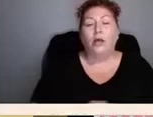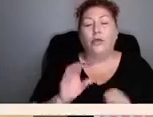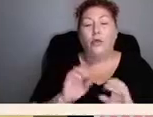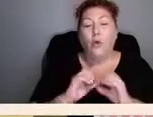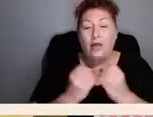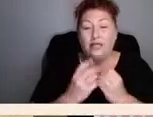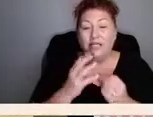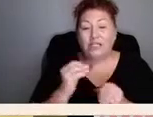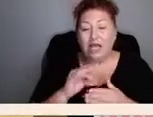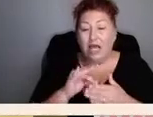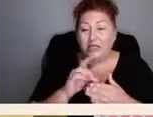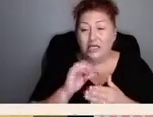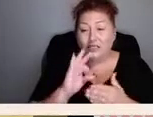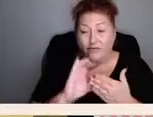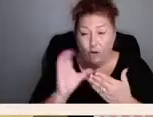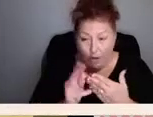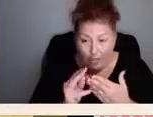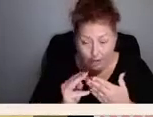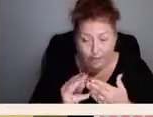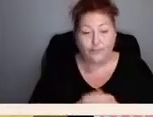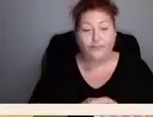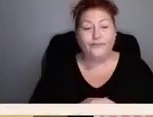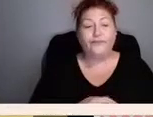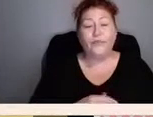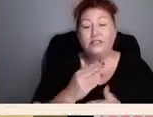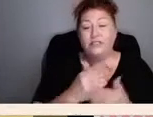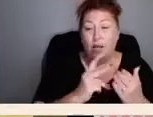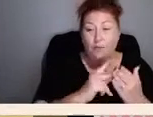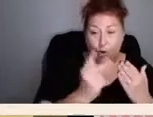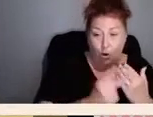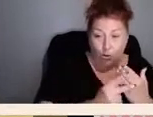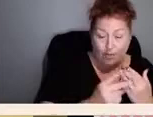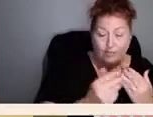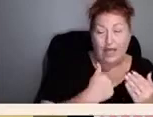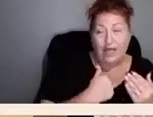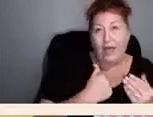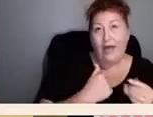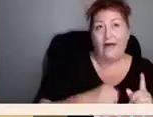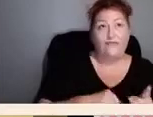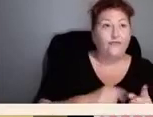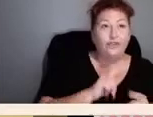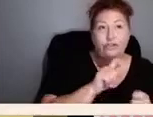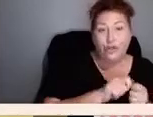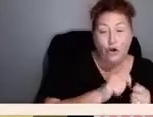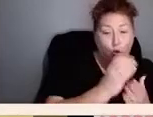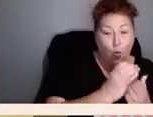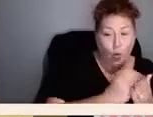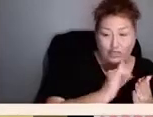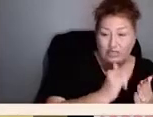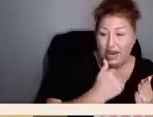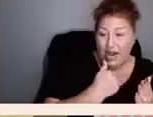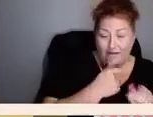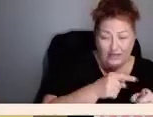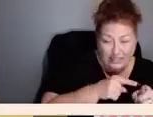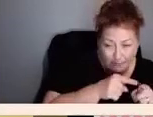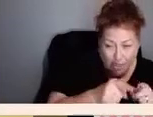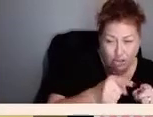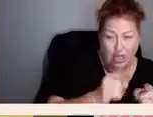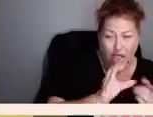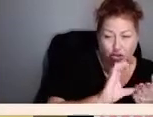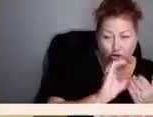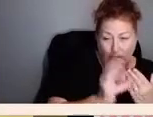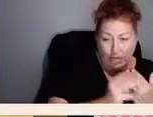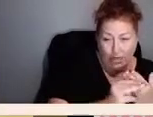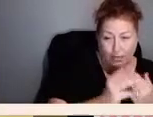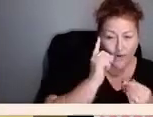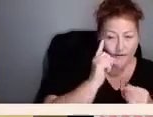context of the curriculum. At some programs, they have certain courses that have specialized curriculum